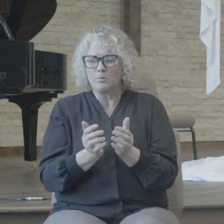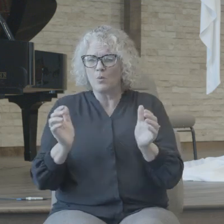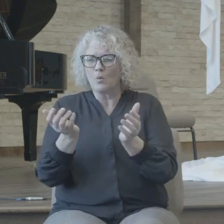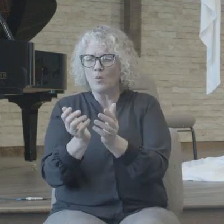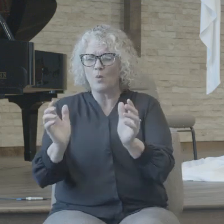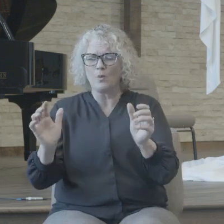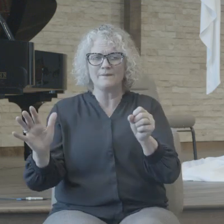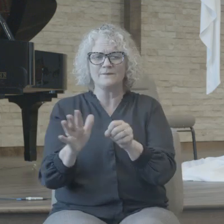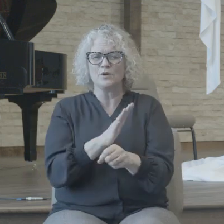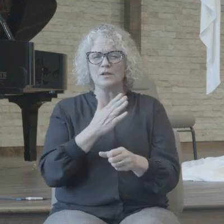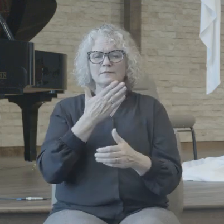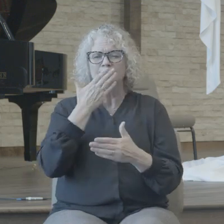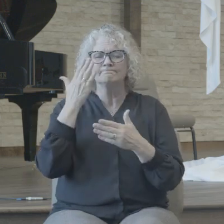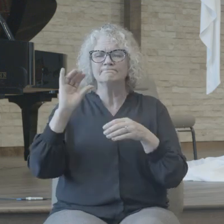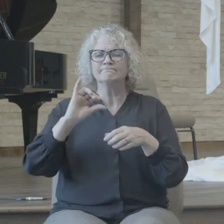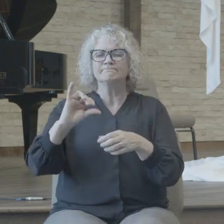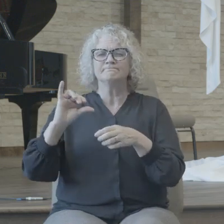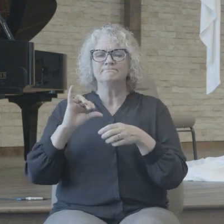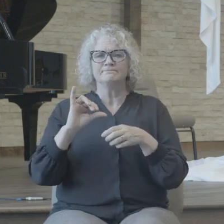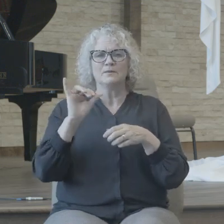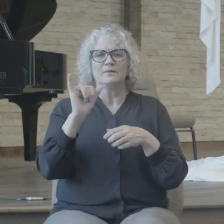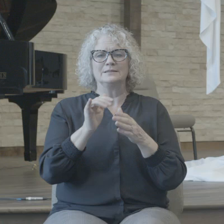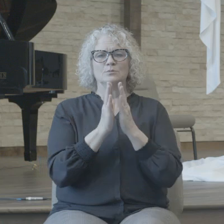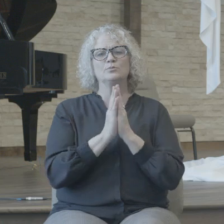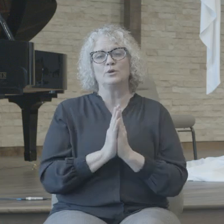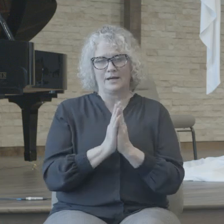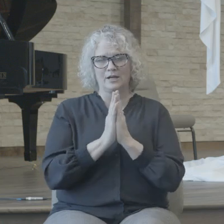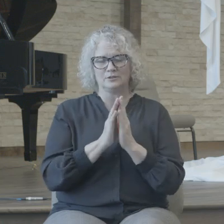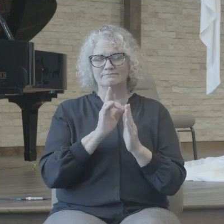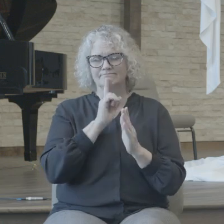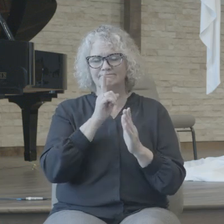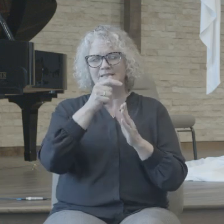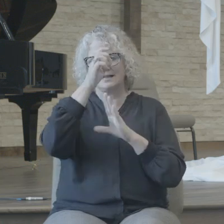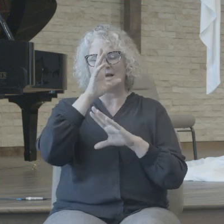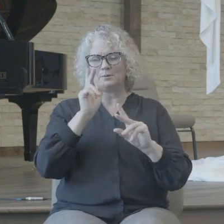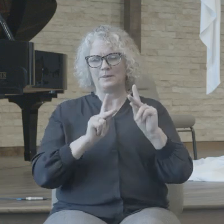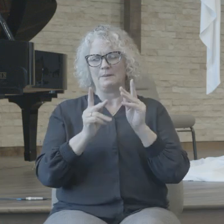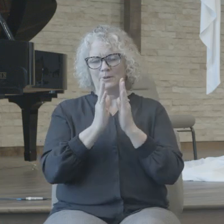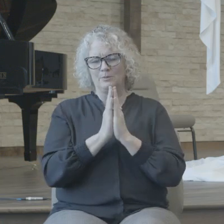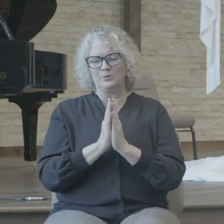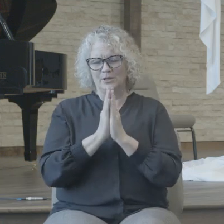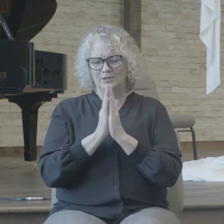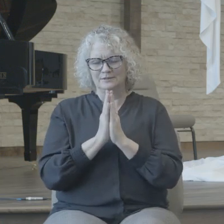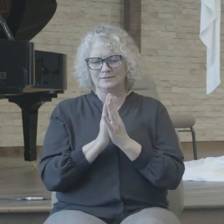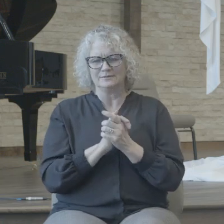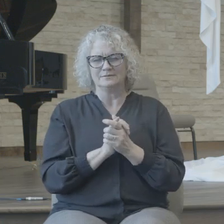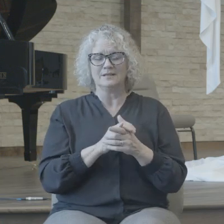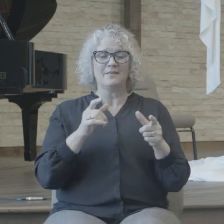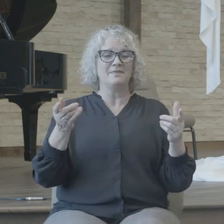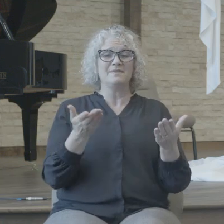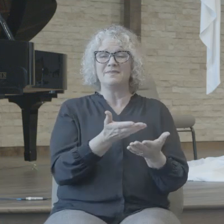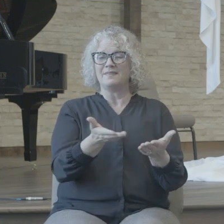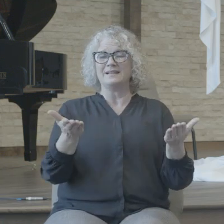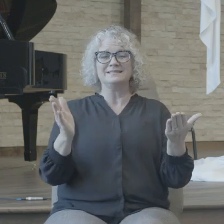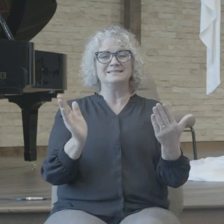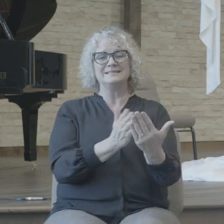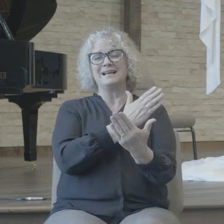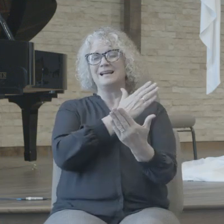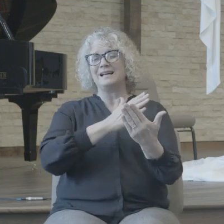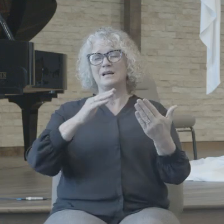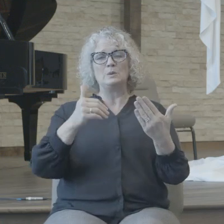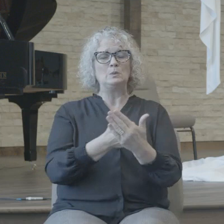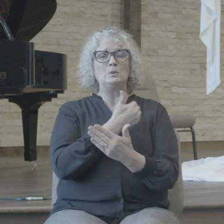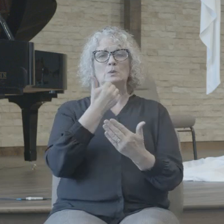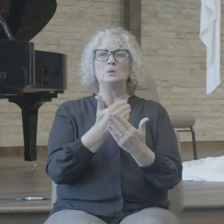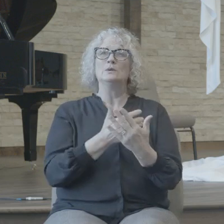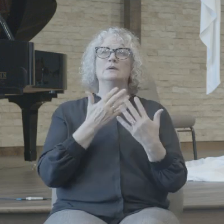incense, which are the prayers of God's people. And they sang a new song, saying, "You are worthy